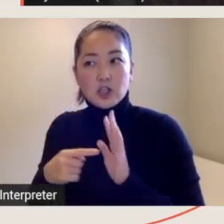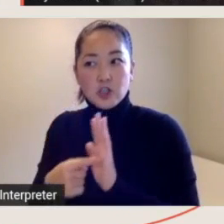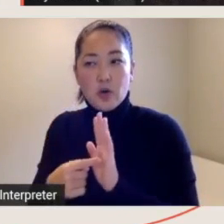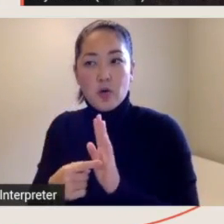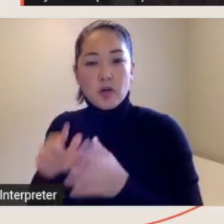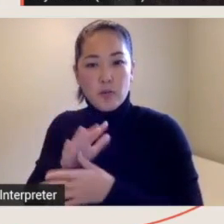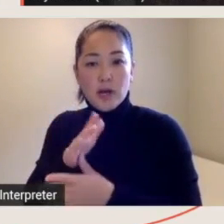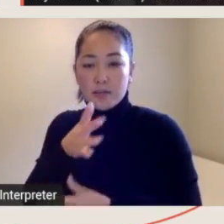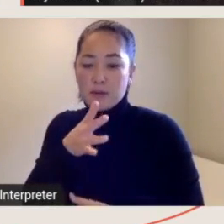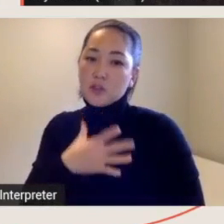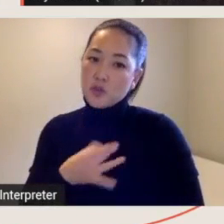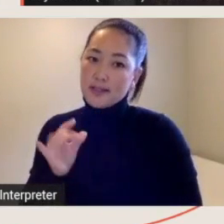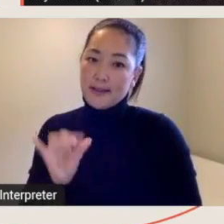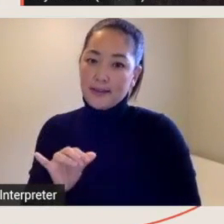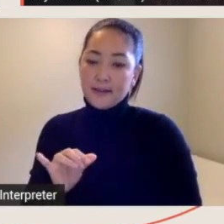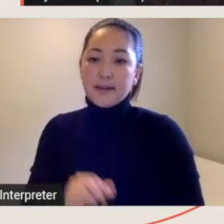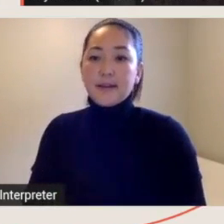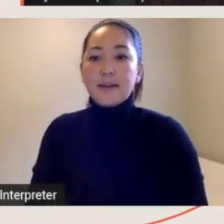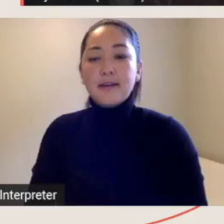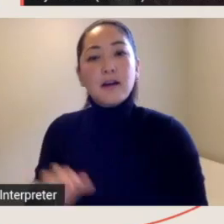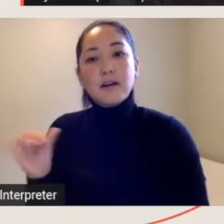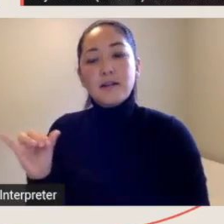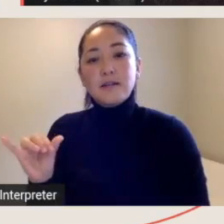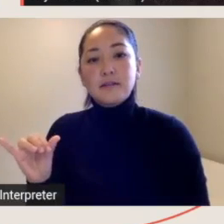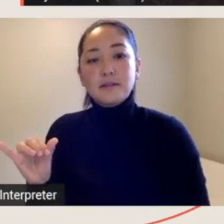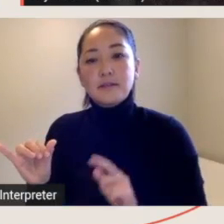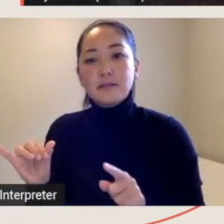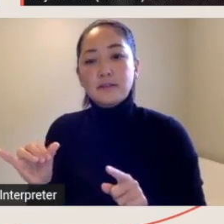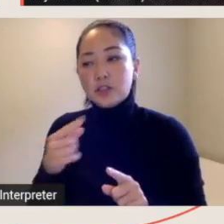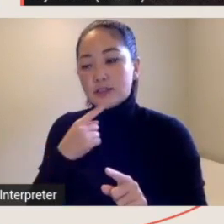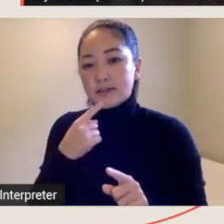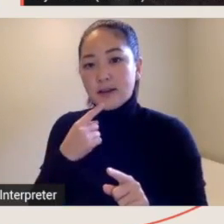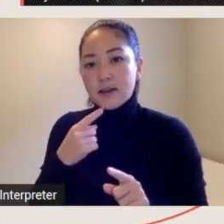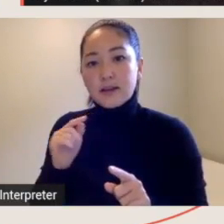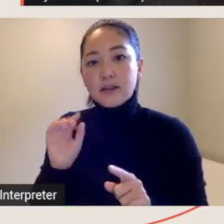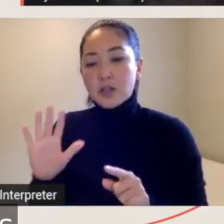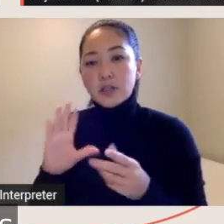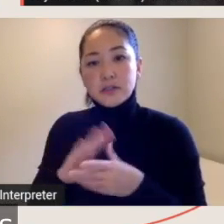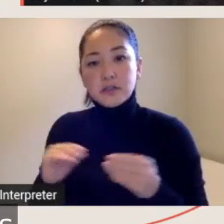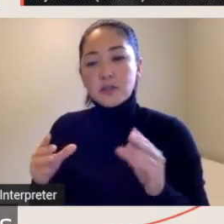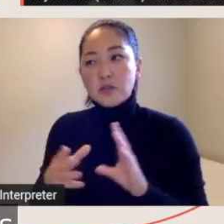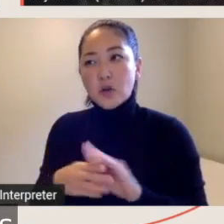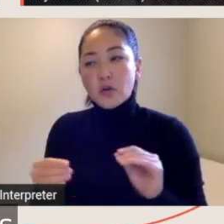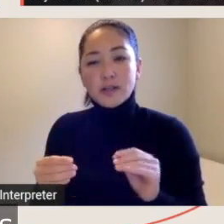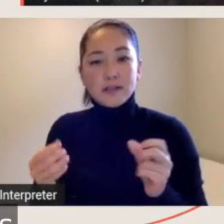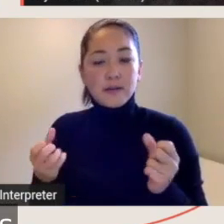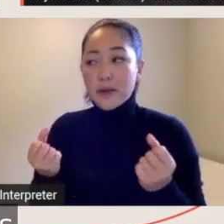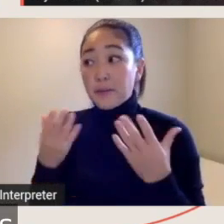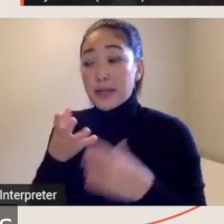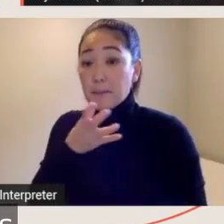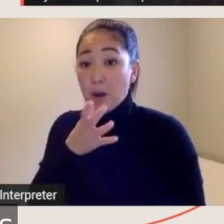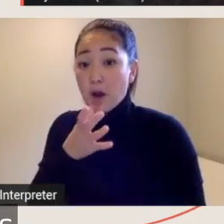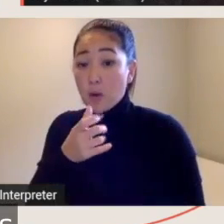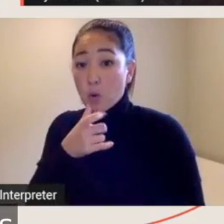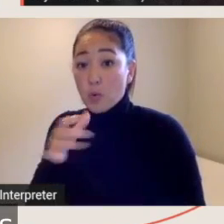that. And she told us that it's a story. There are many mothers like her